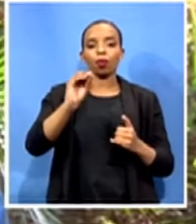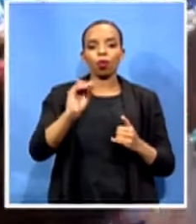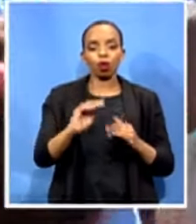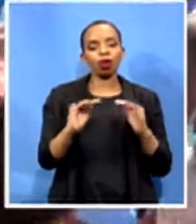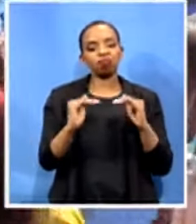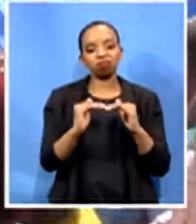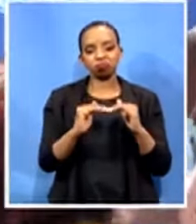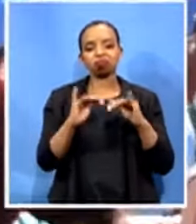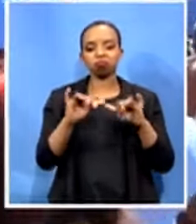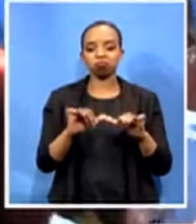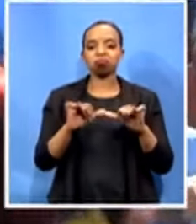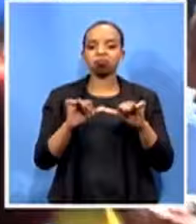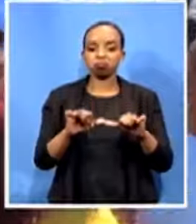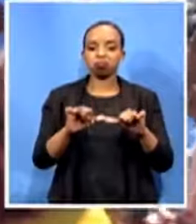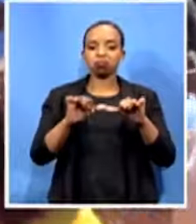around the country.